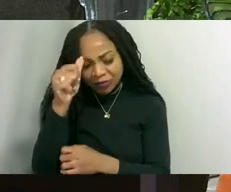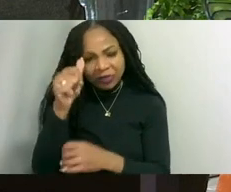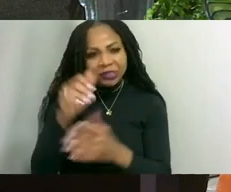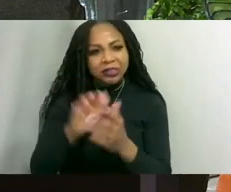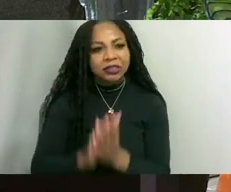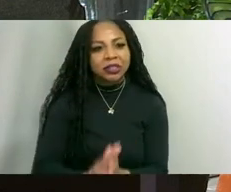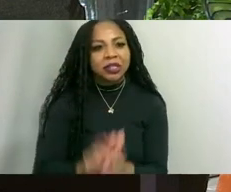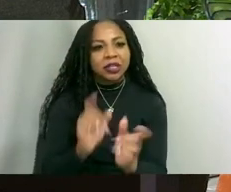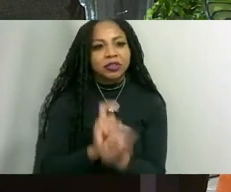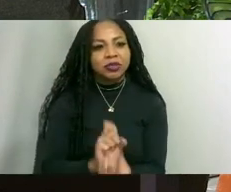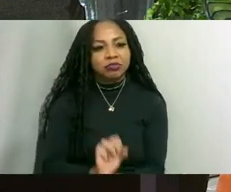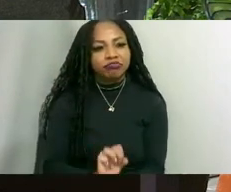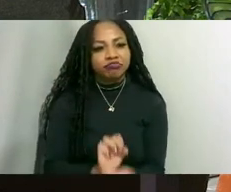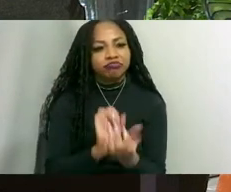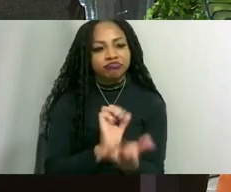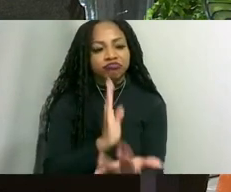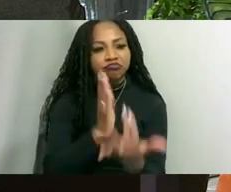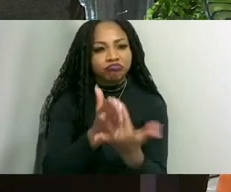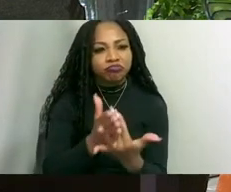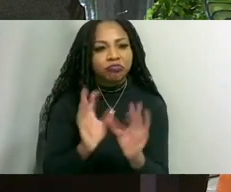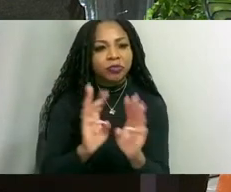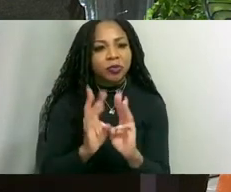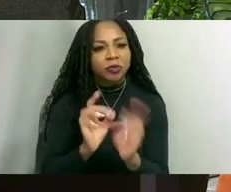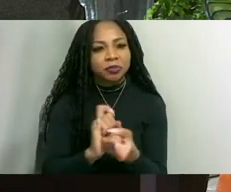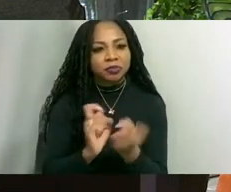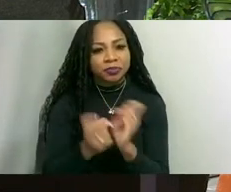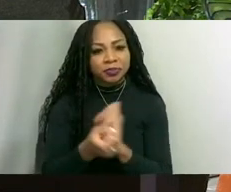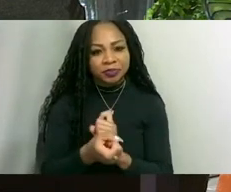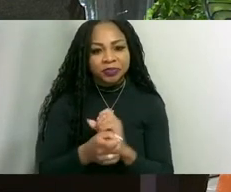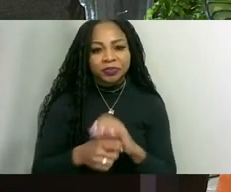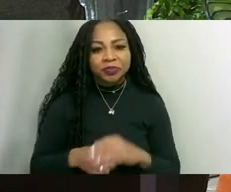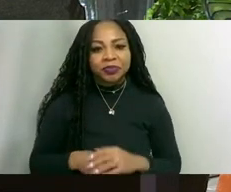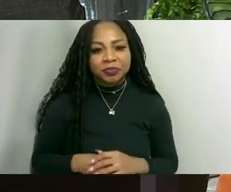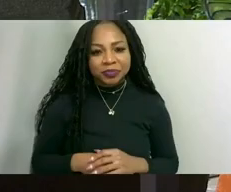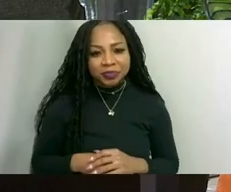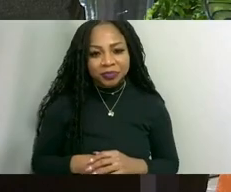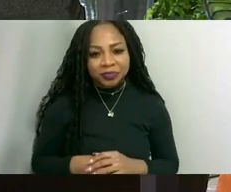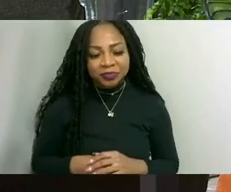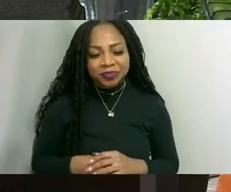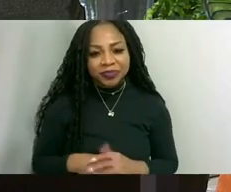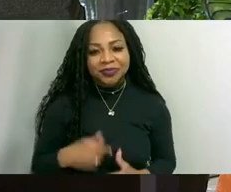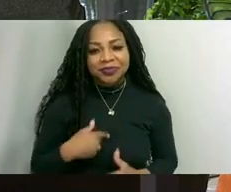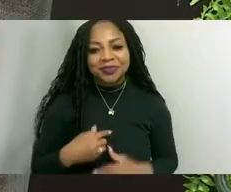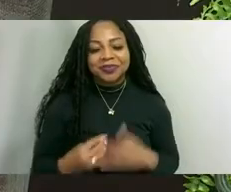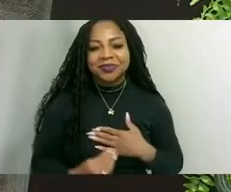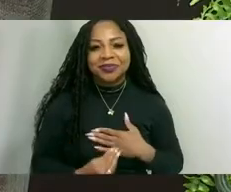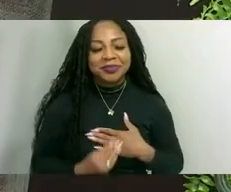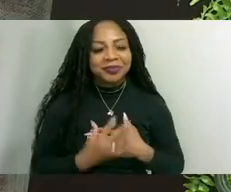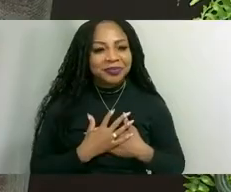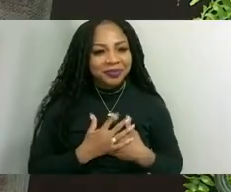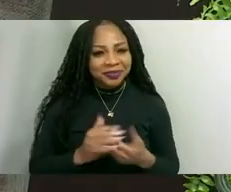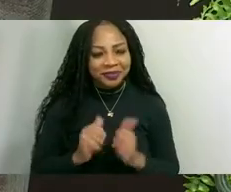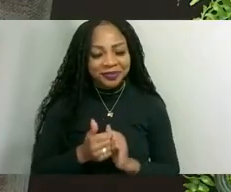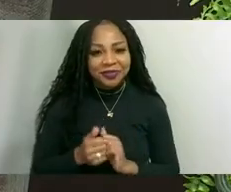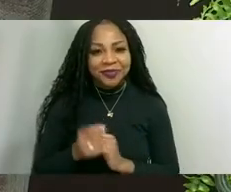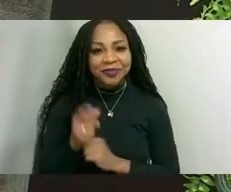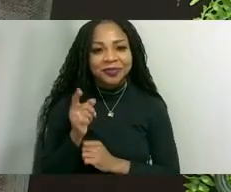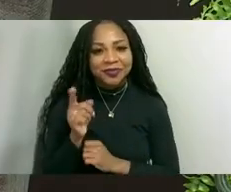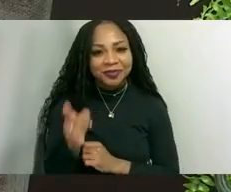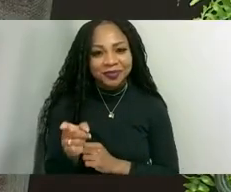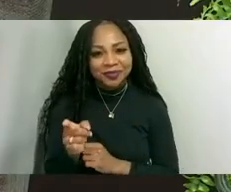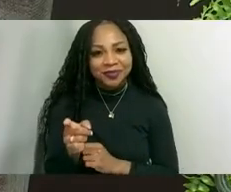climate change. And so what I have been so inspired by is how you, in this